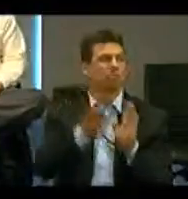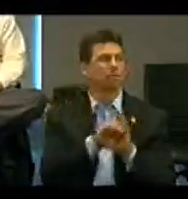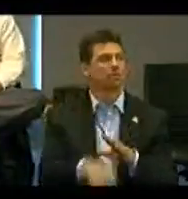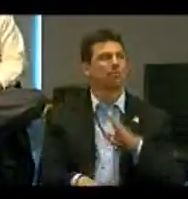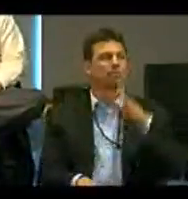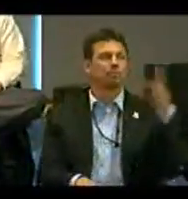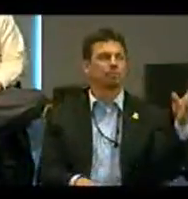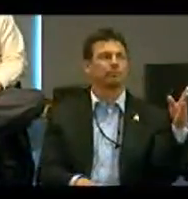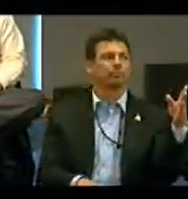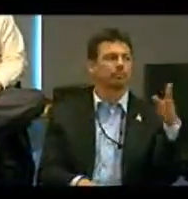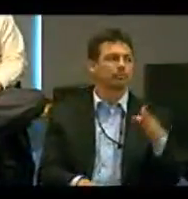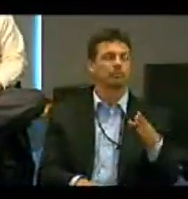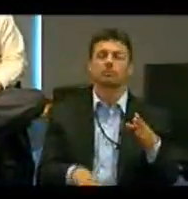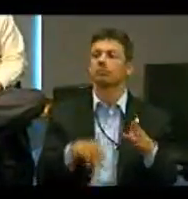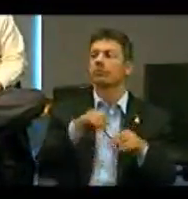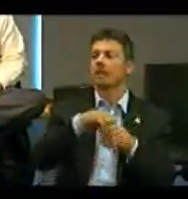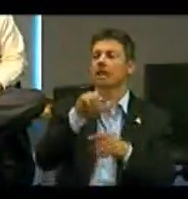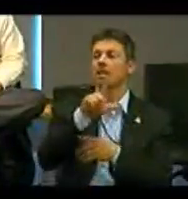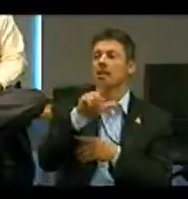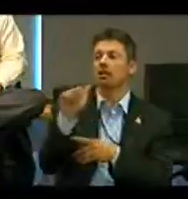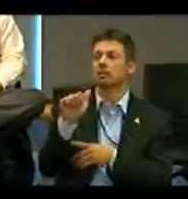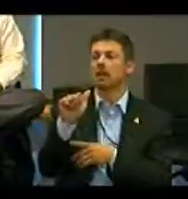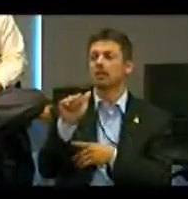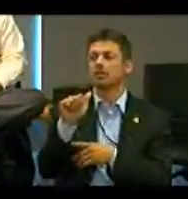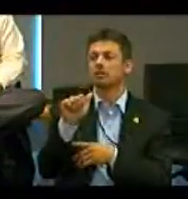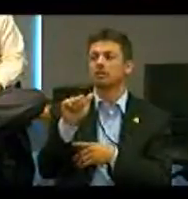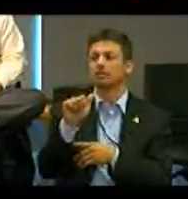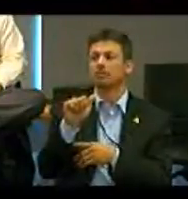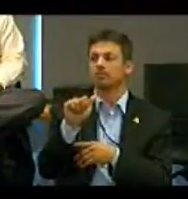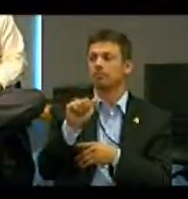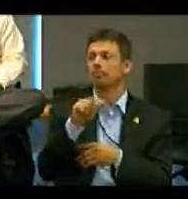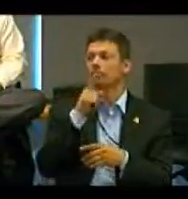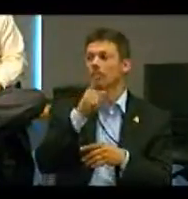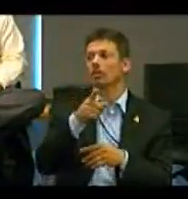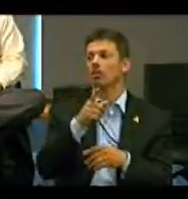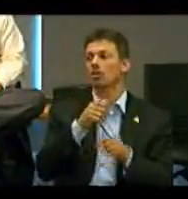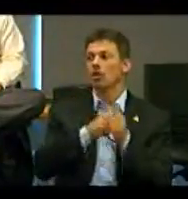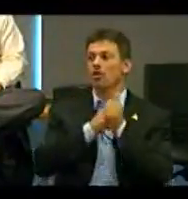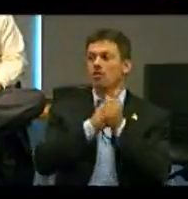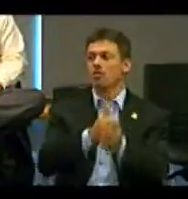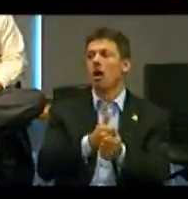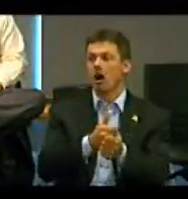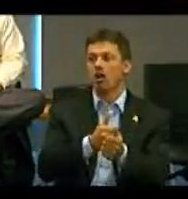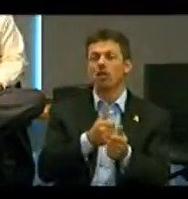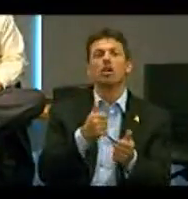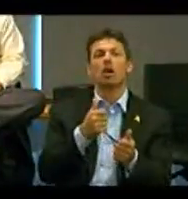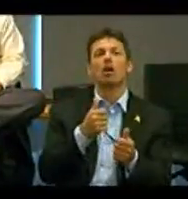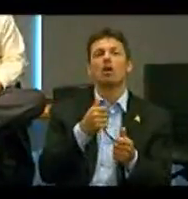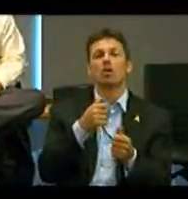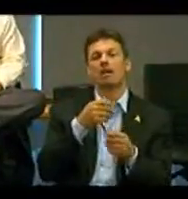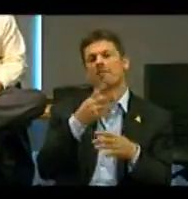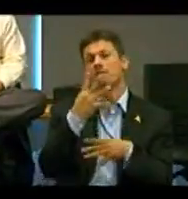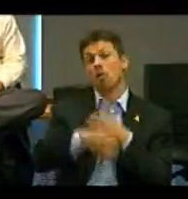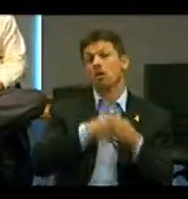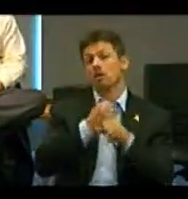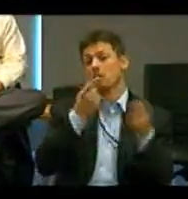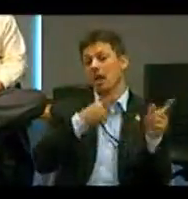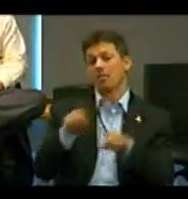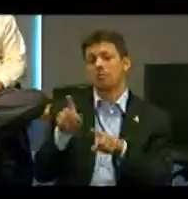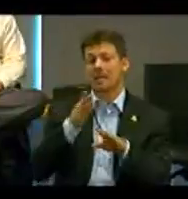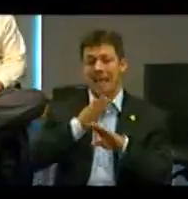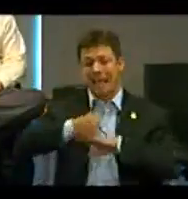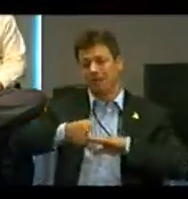Point out that in Los Angeles, in fact, if you follow what happened in 4 years after the changes